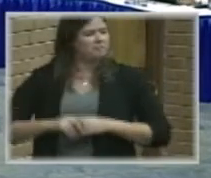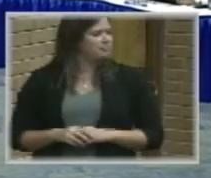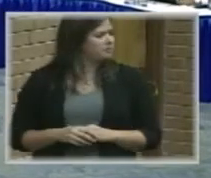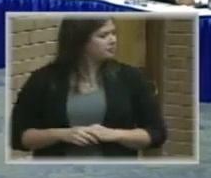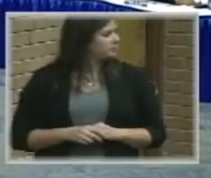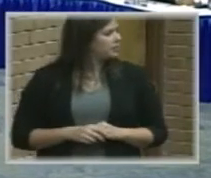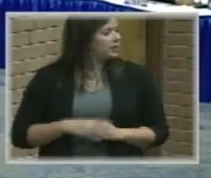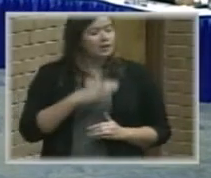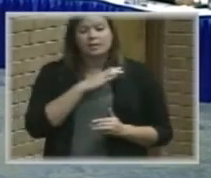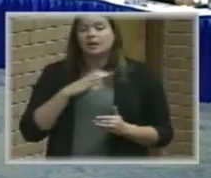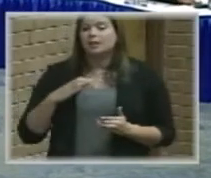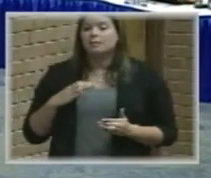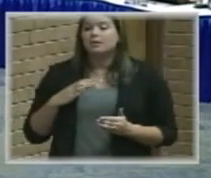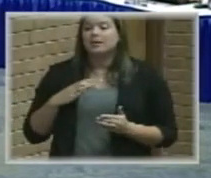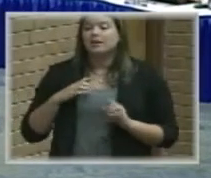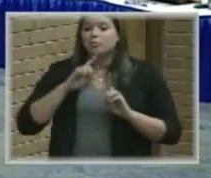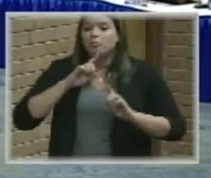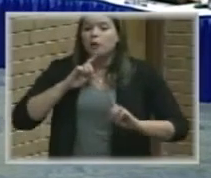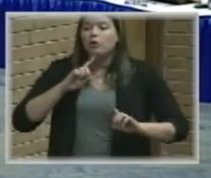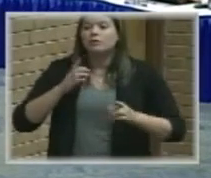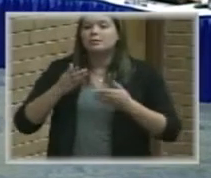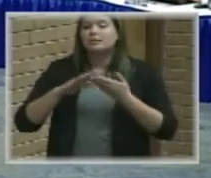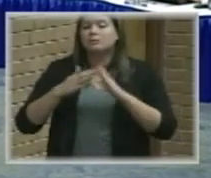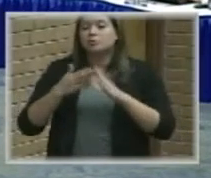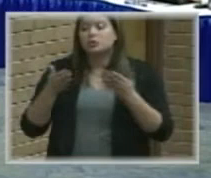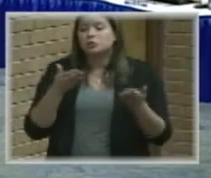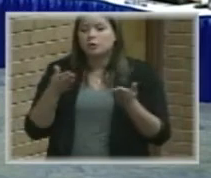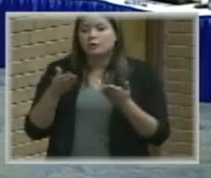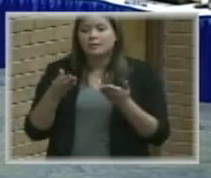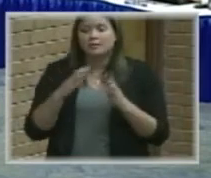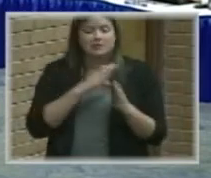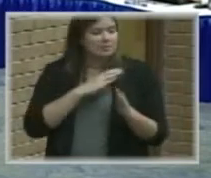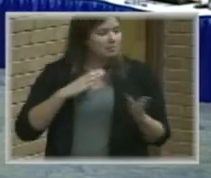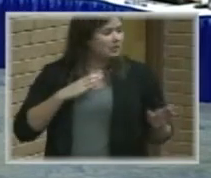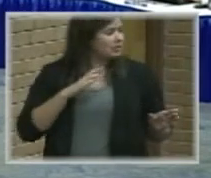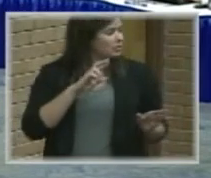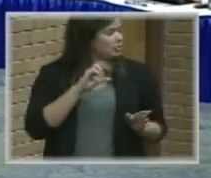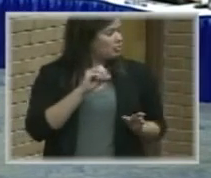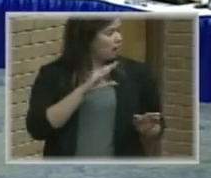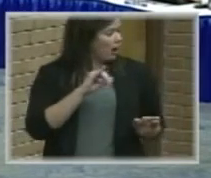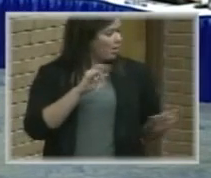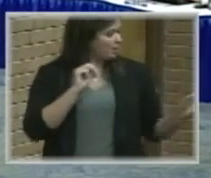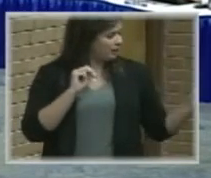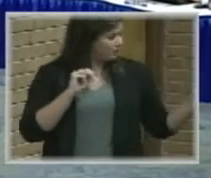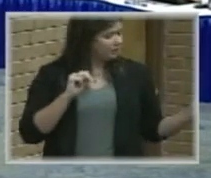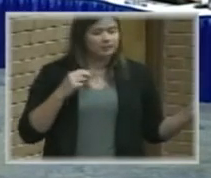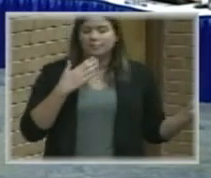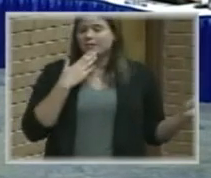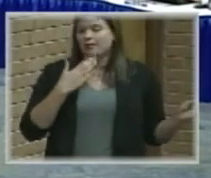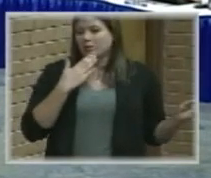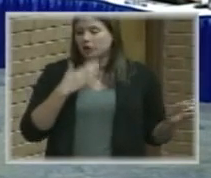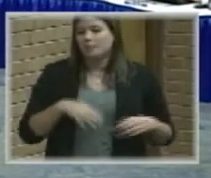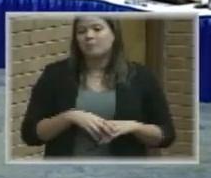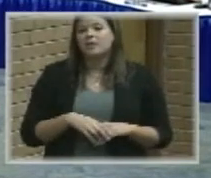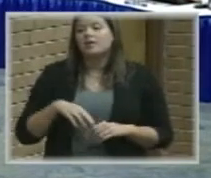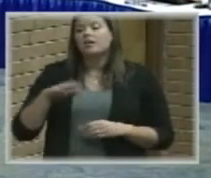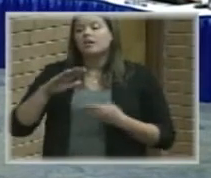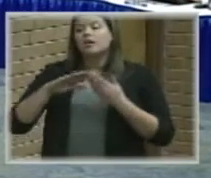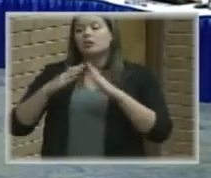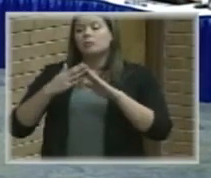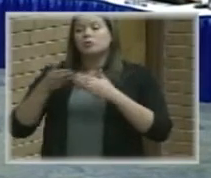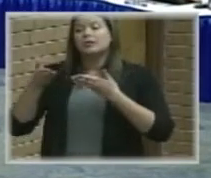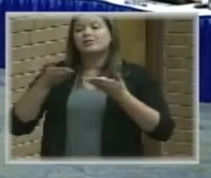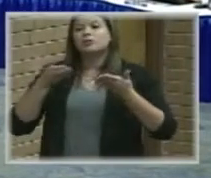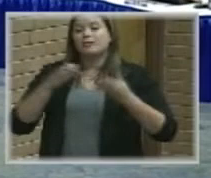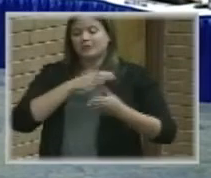Committee reports. Community Services Committee. Robin? Thanks, Bill. The Community Services Committee